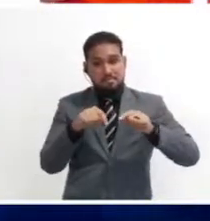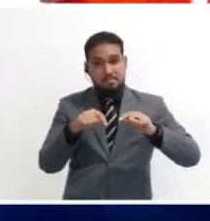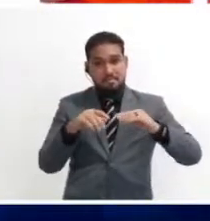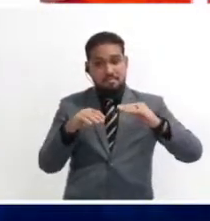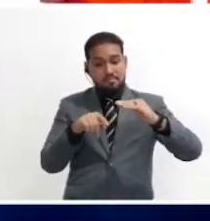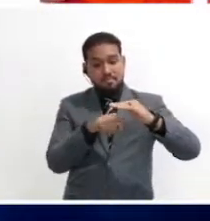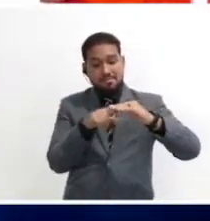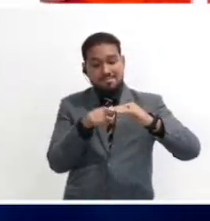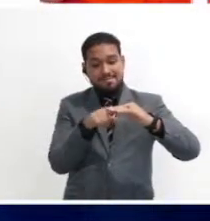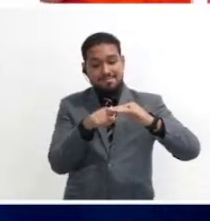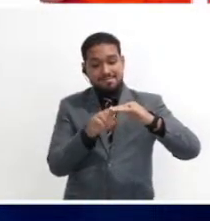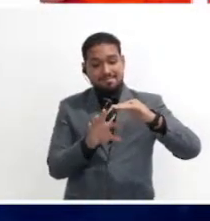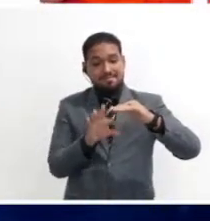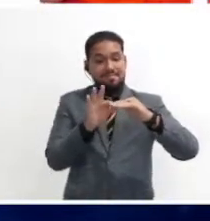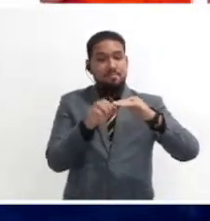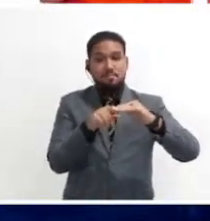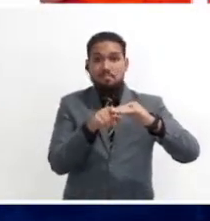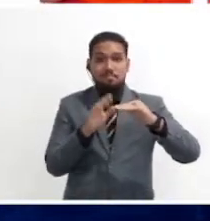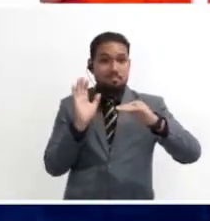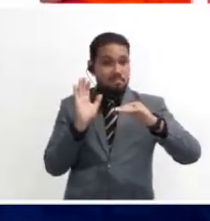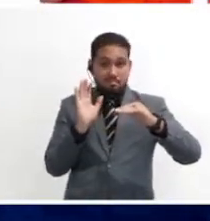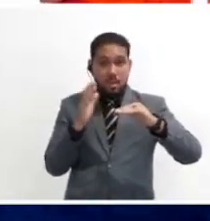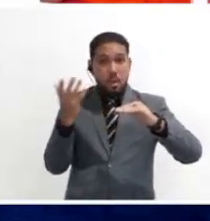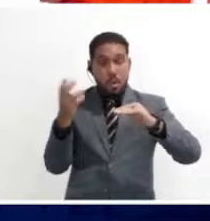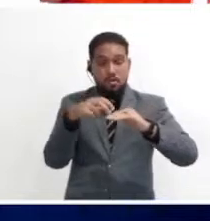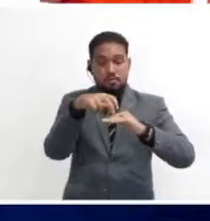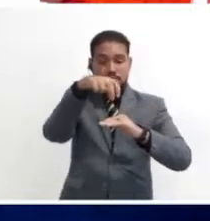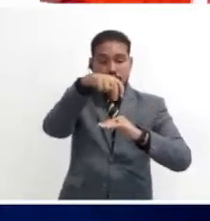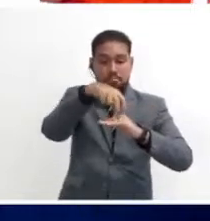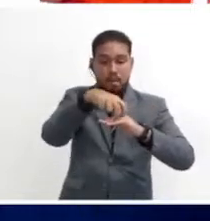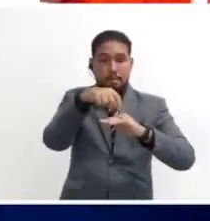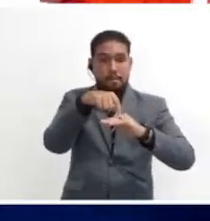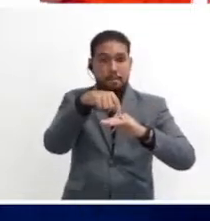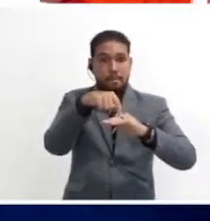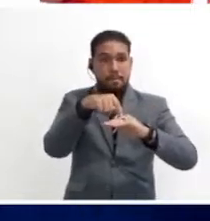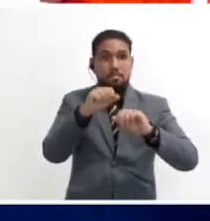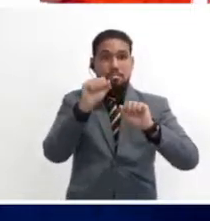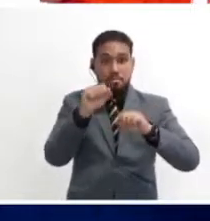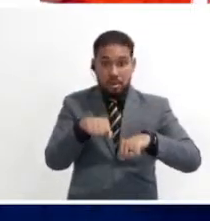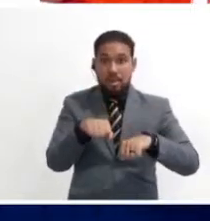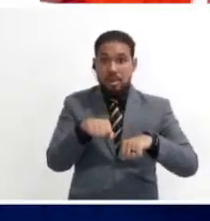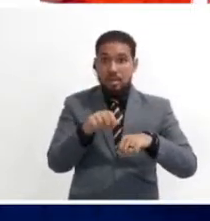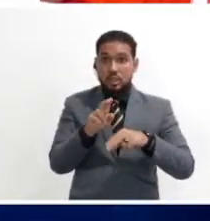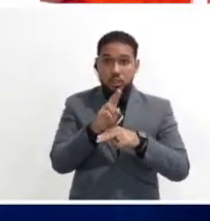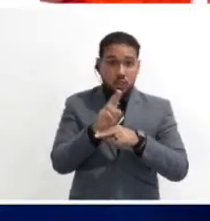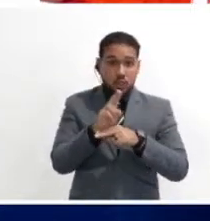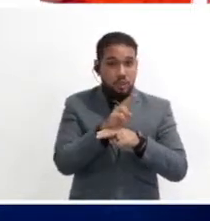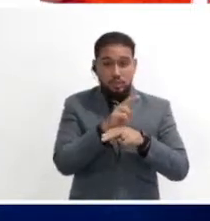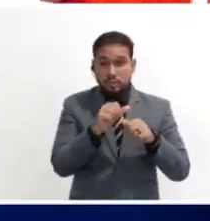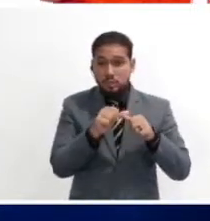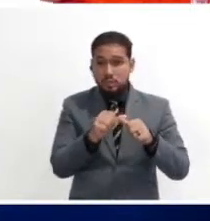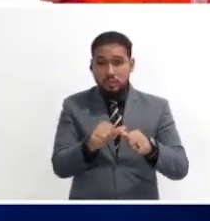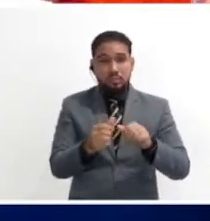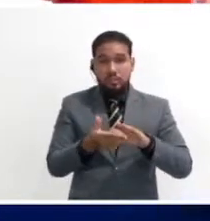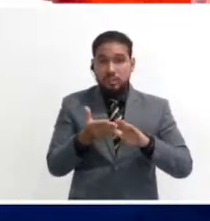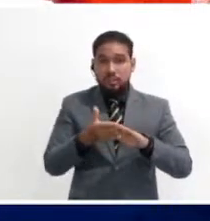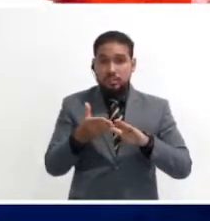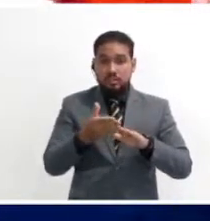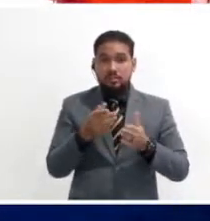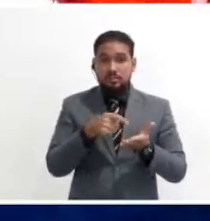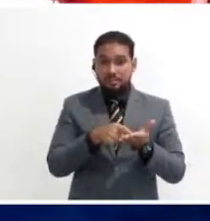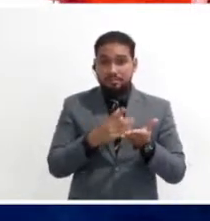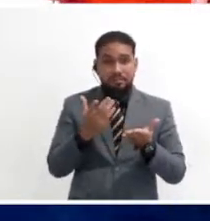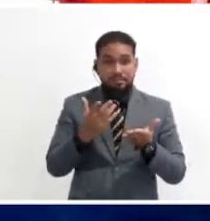just an interposer, it's also a functional chip. And so it's going to be a part of the overall function of the package and